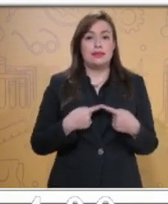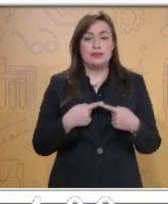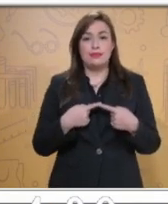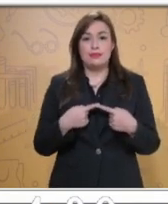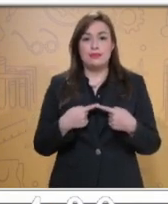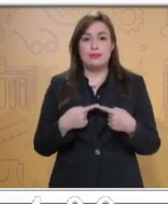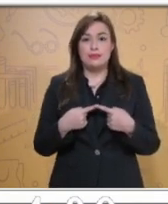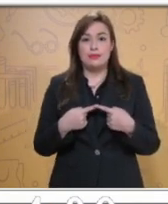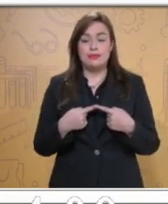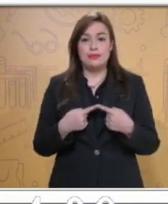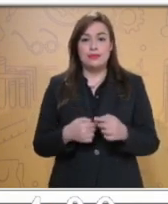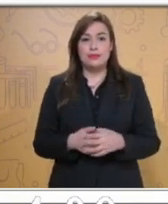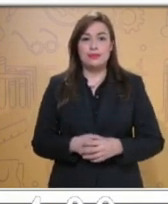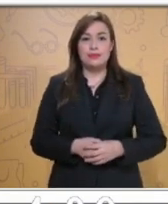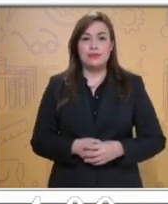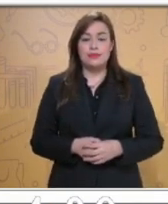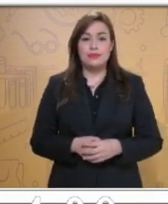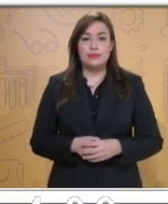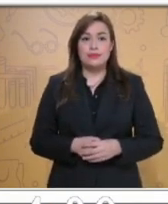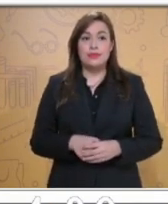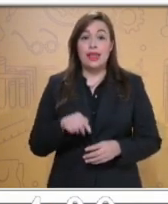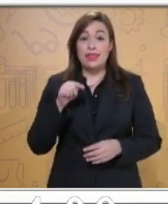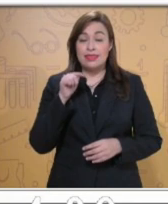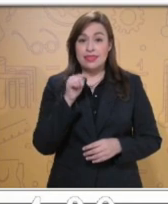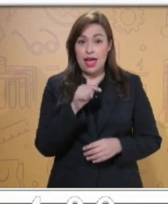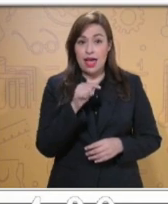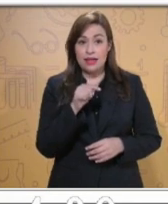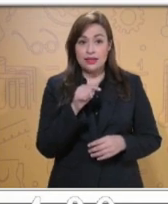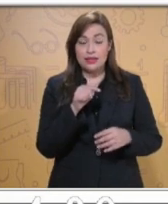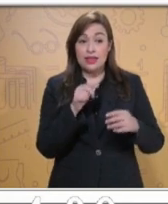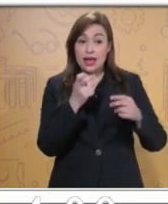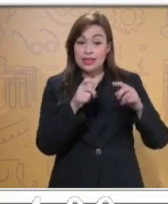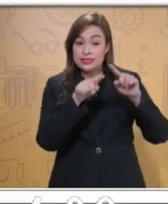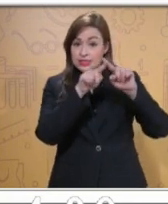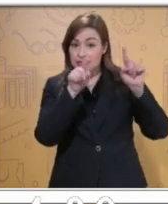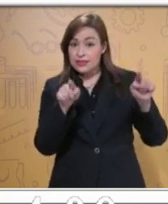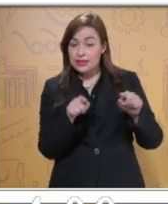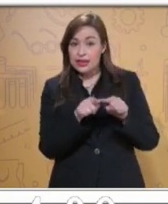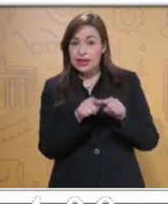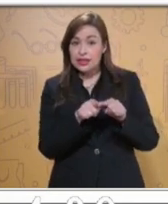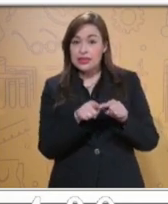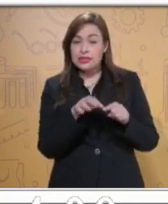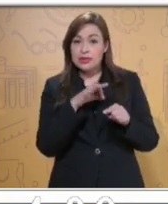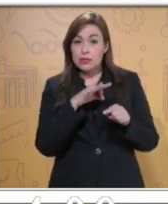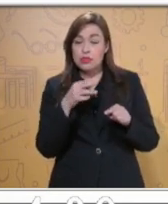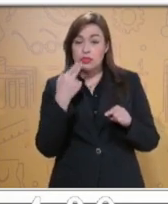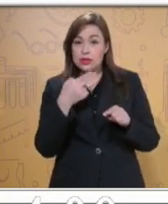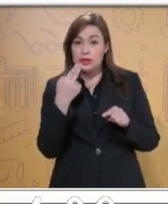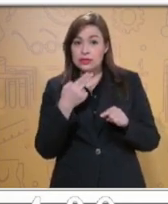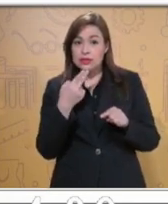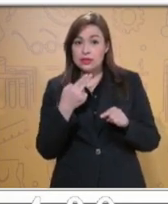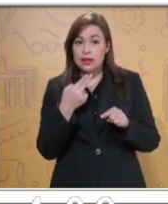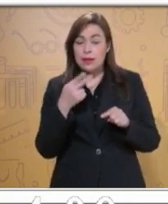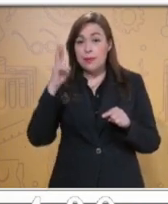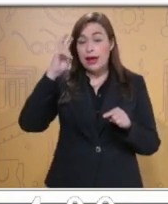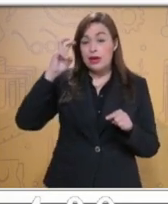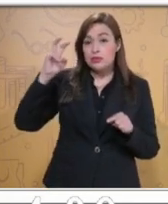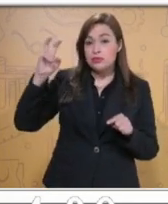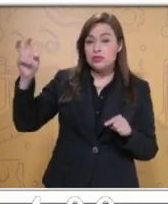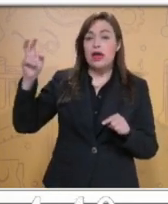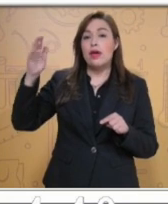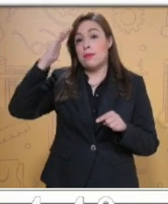That cloud that has circles, it's for thought or for a dream,